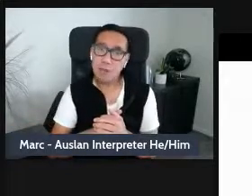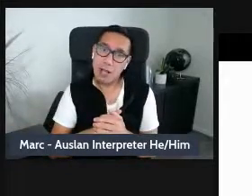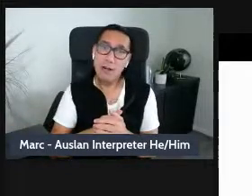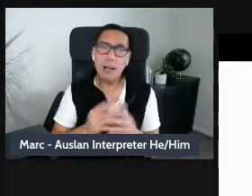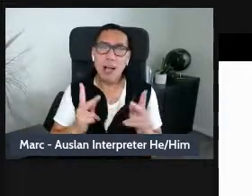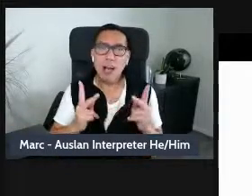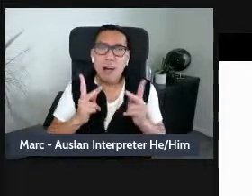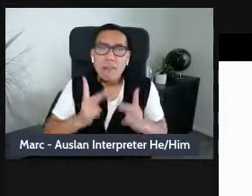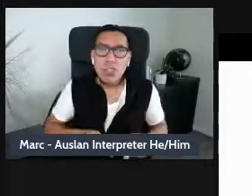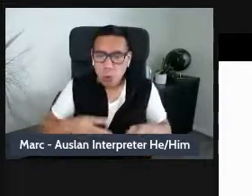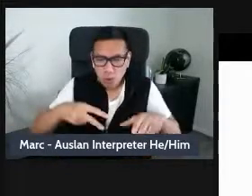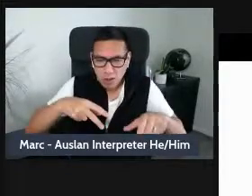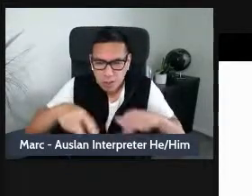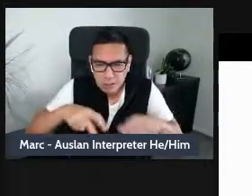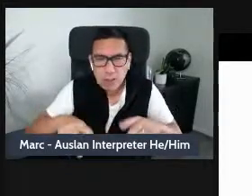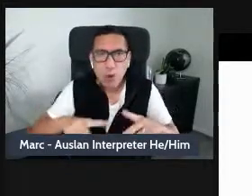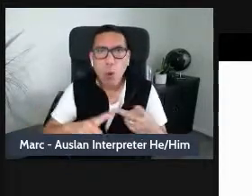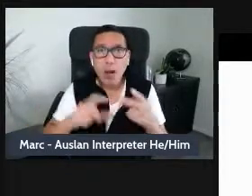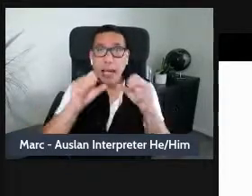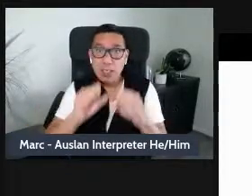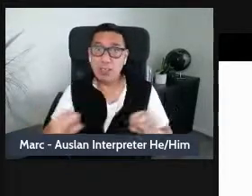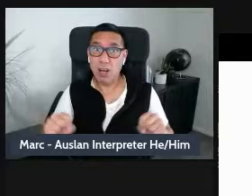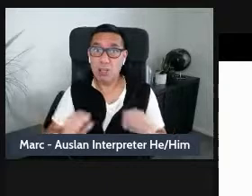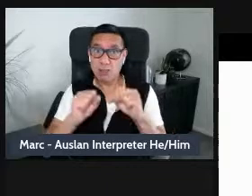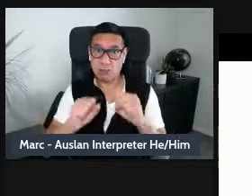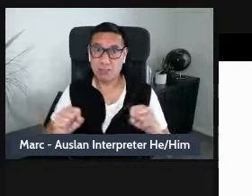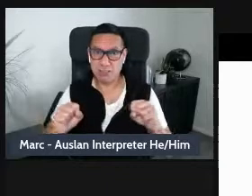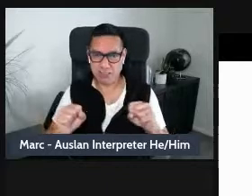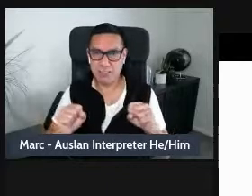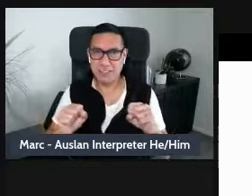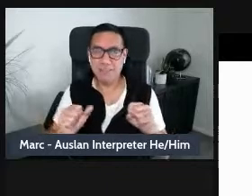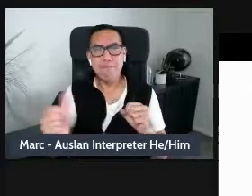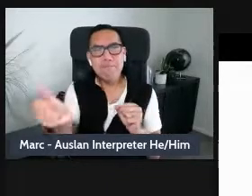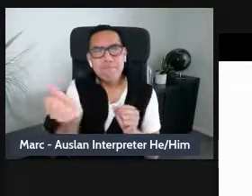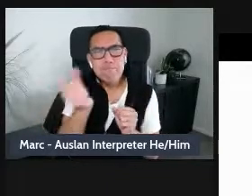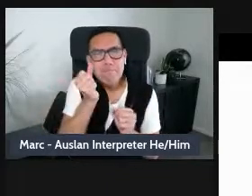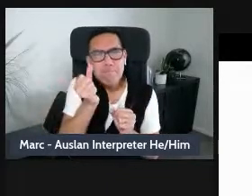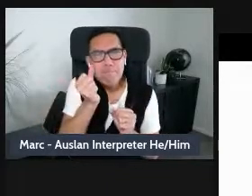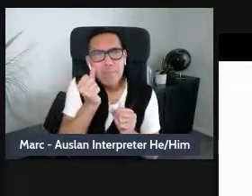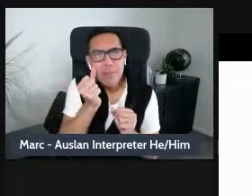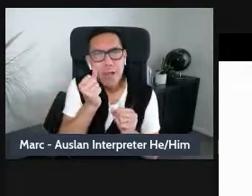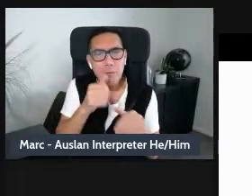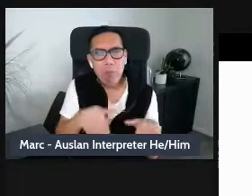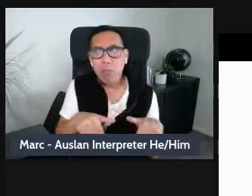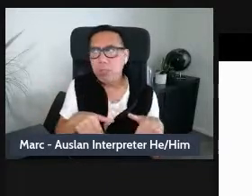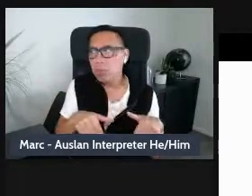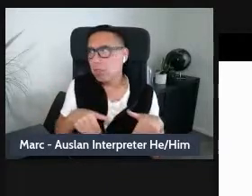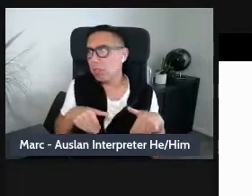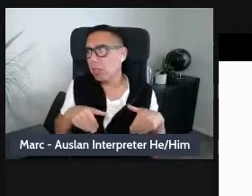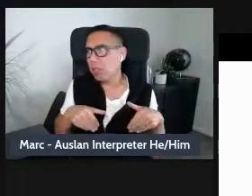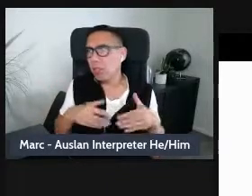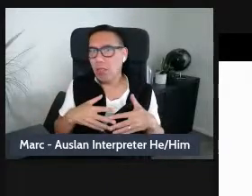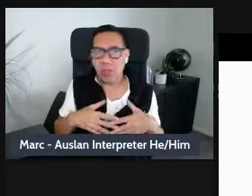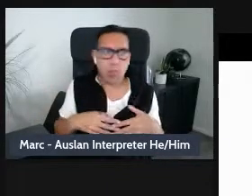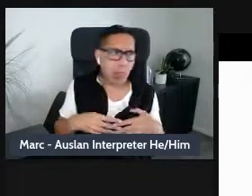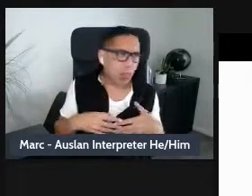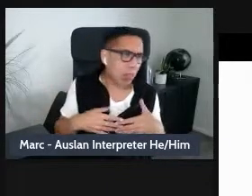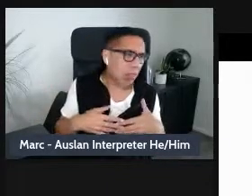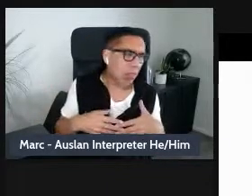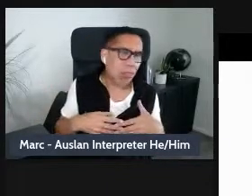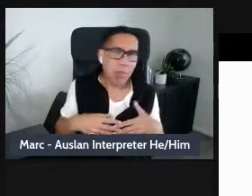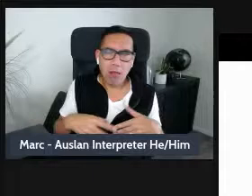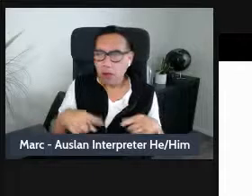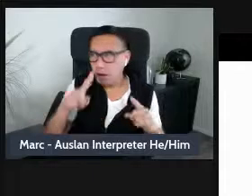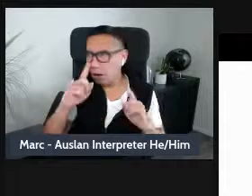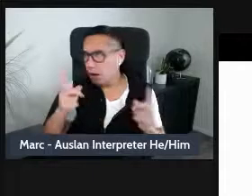an exercise perspective, we know that being inactive, being with low levels of physical activity